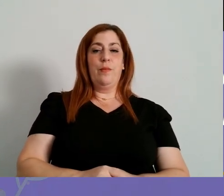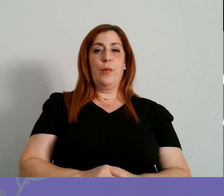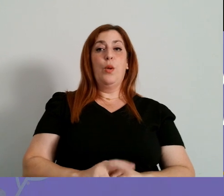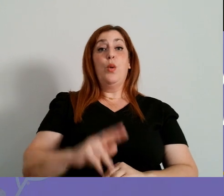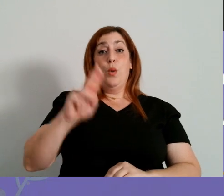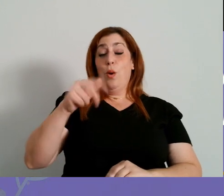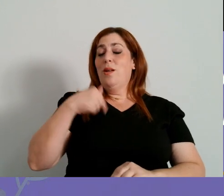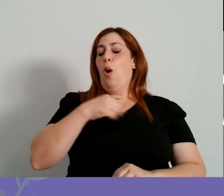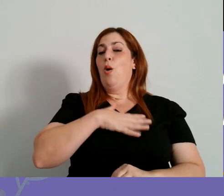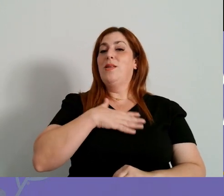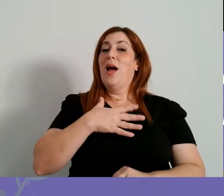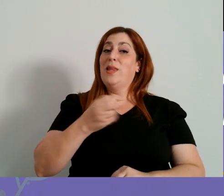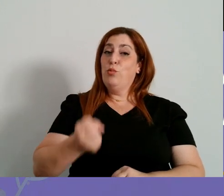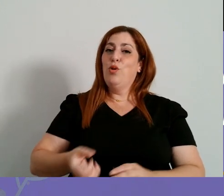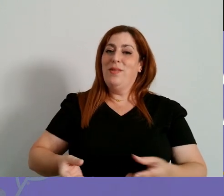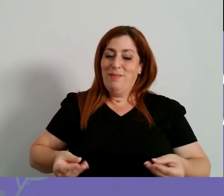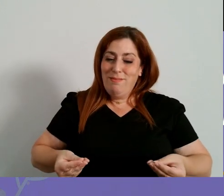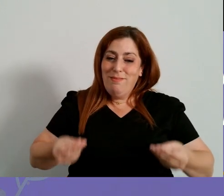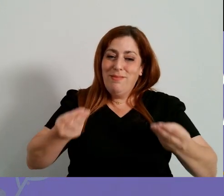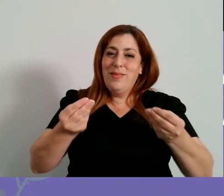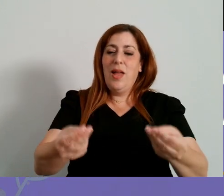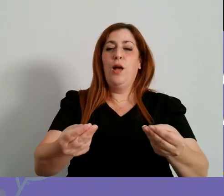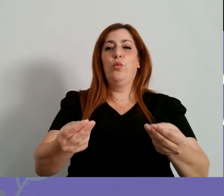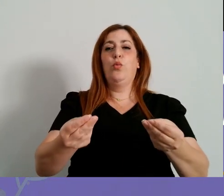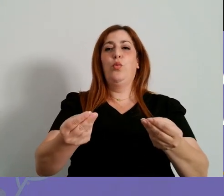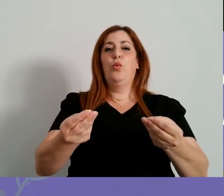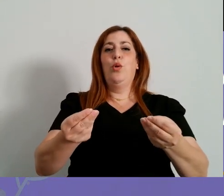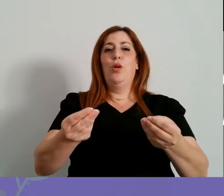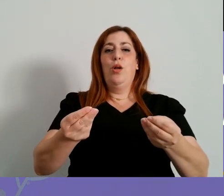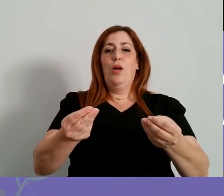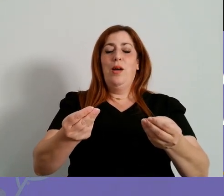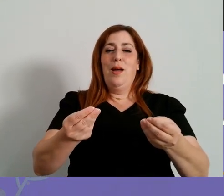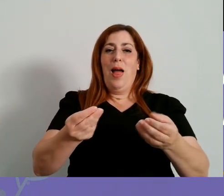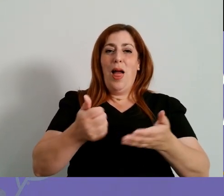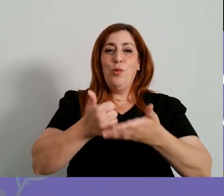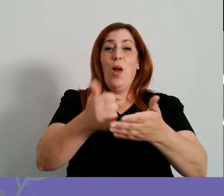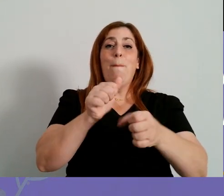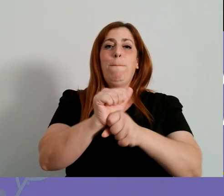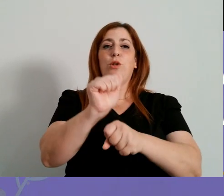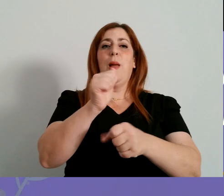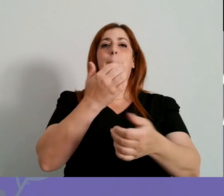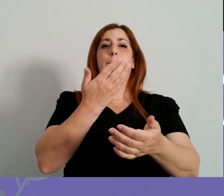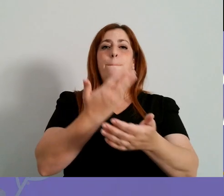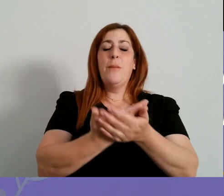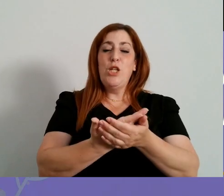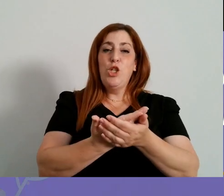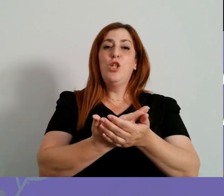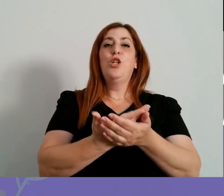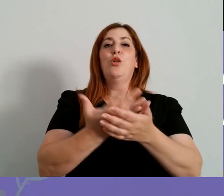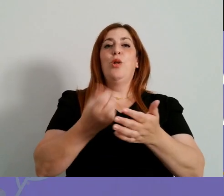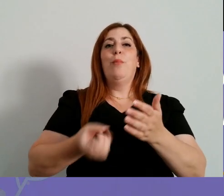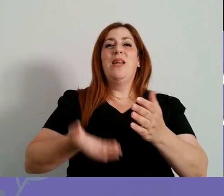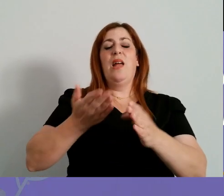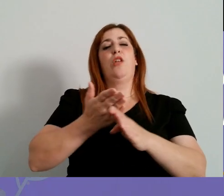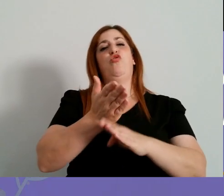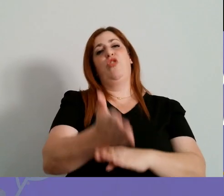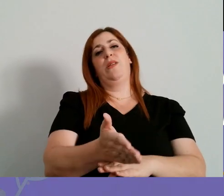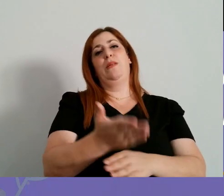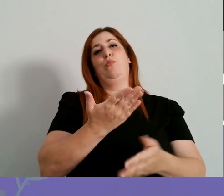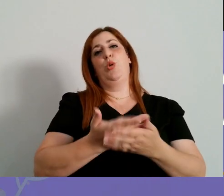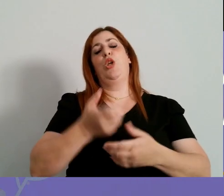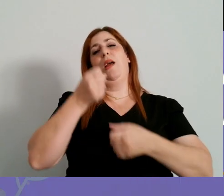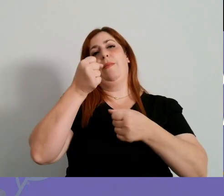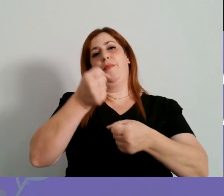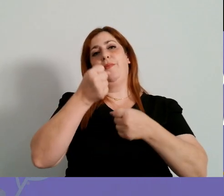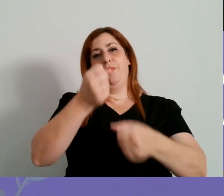We also need to give more tools and accessibility to also succeed and be able to self-advocate. If we do not